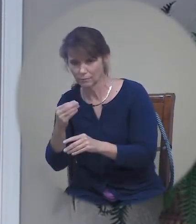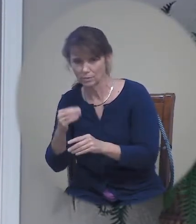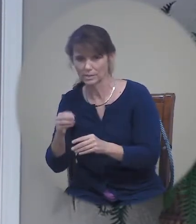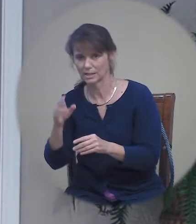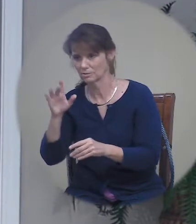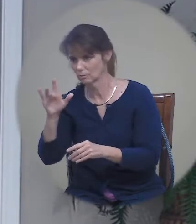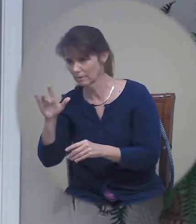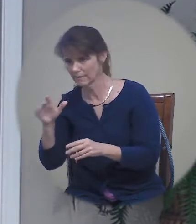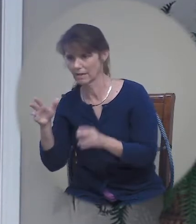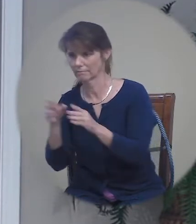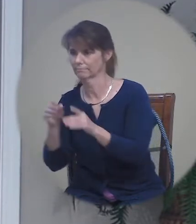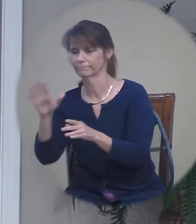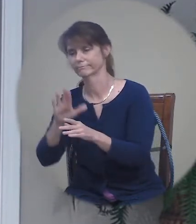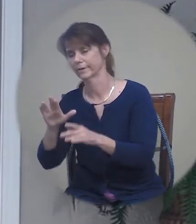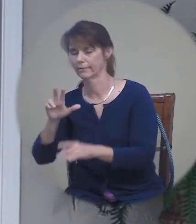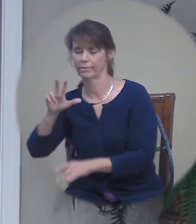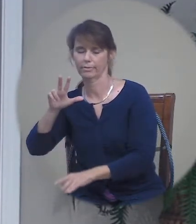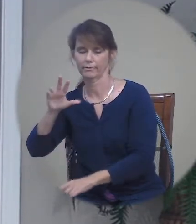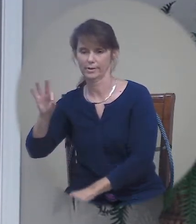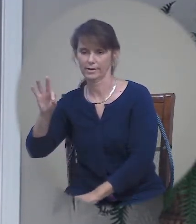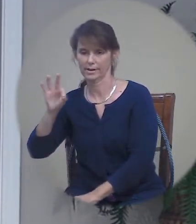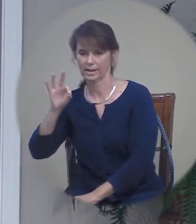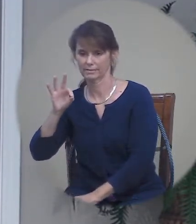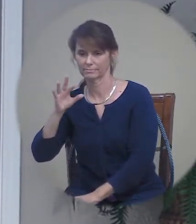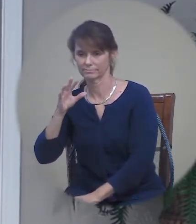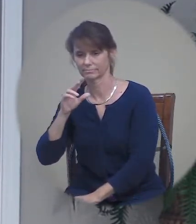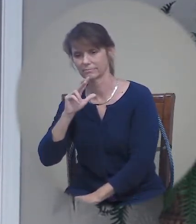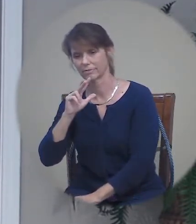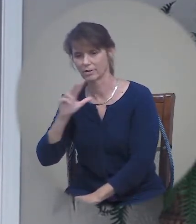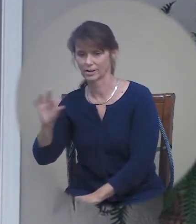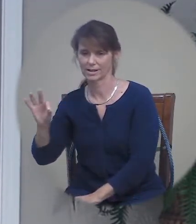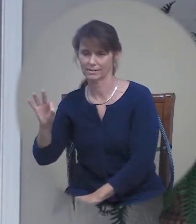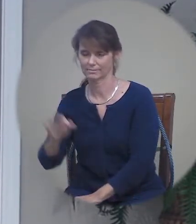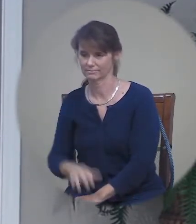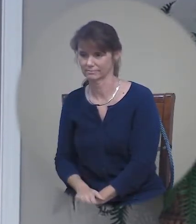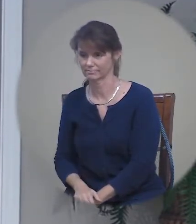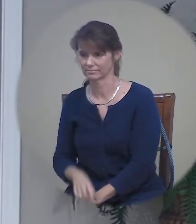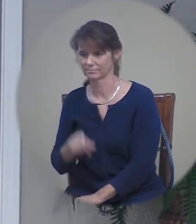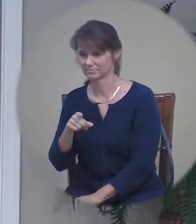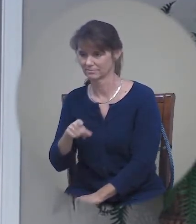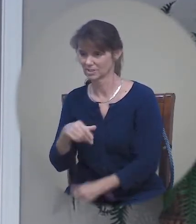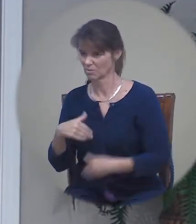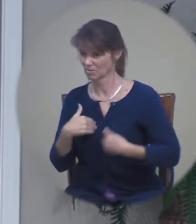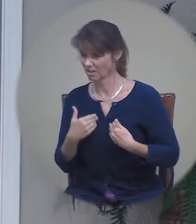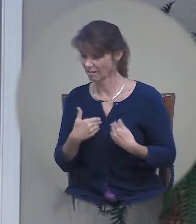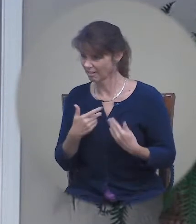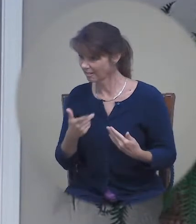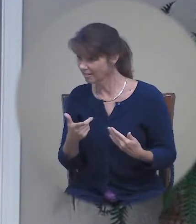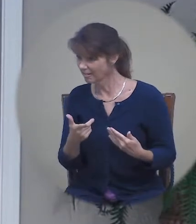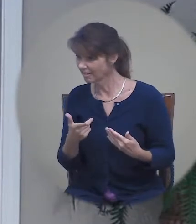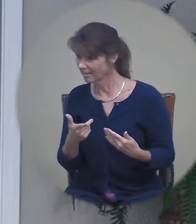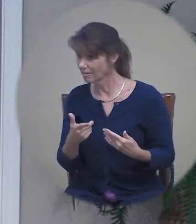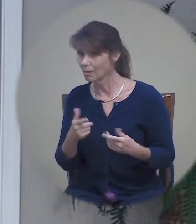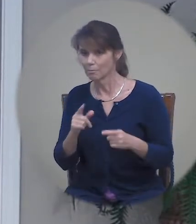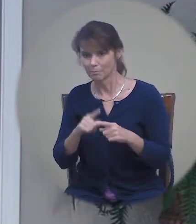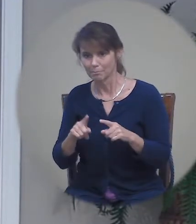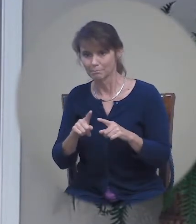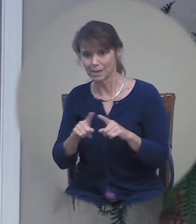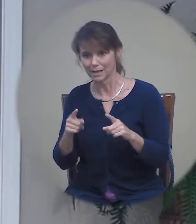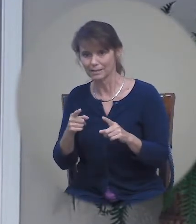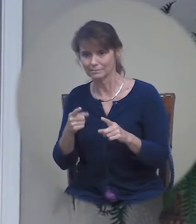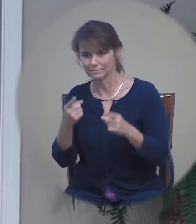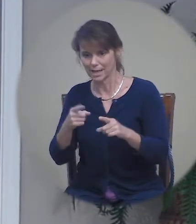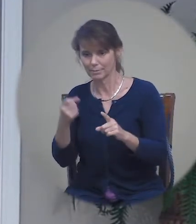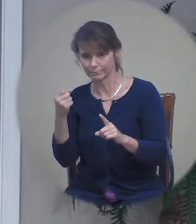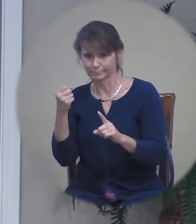kind of 39 years old. So I want you to just understand, it's not only that he was mortally ill, he was